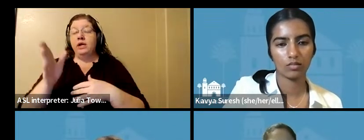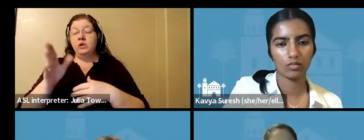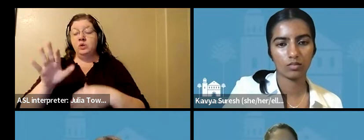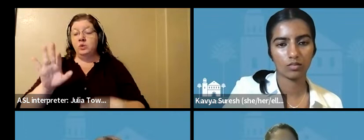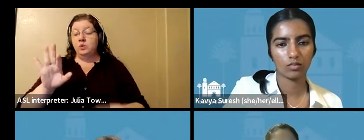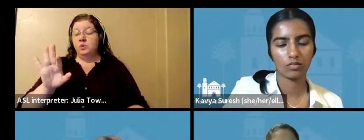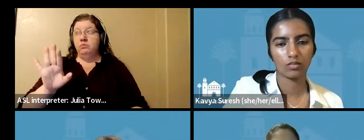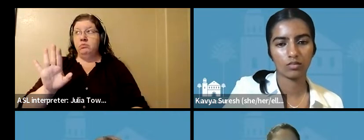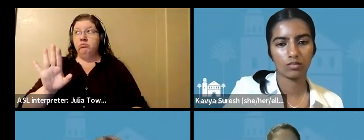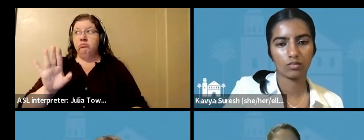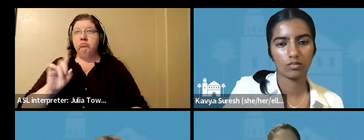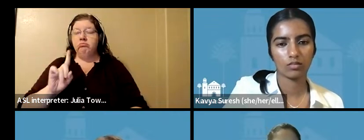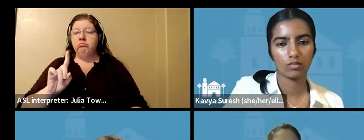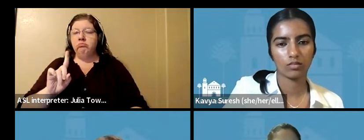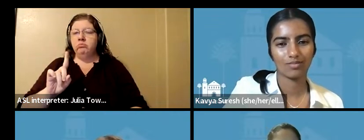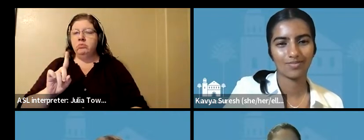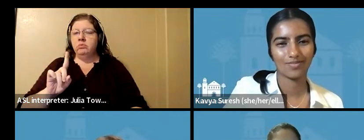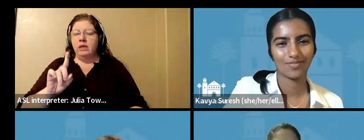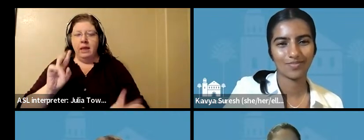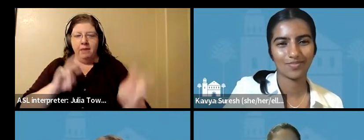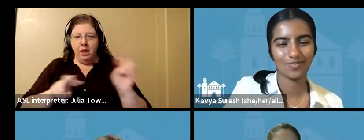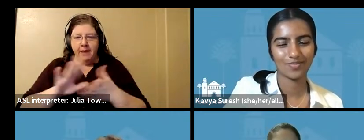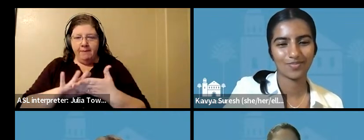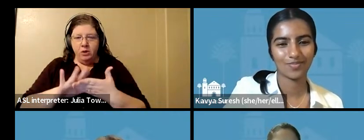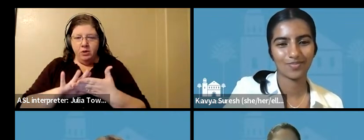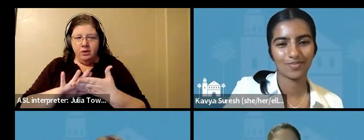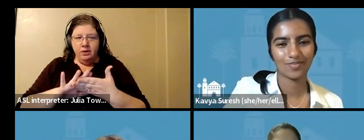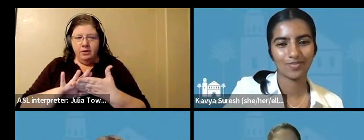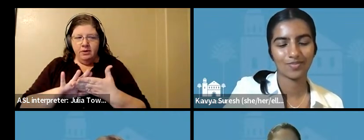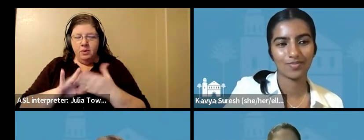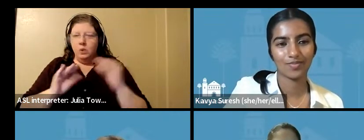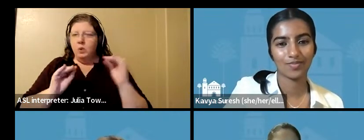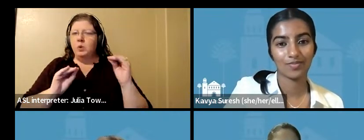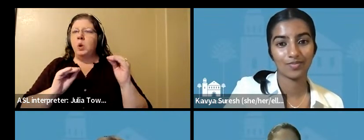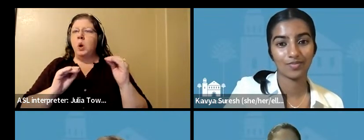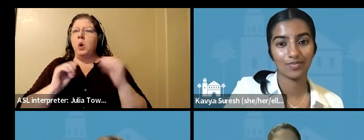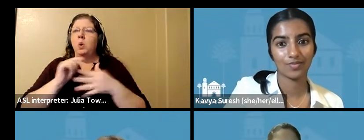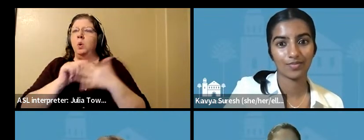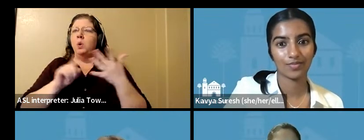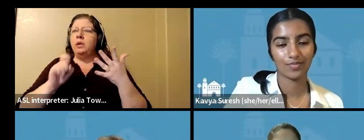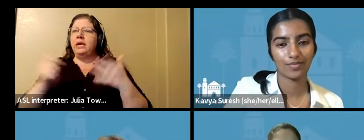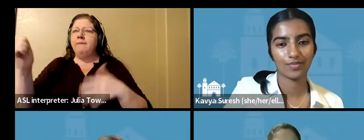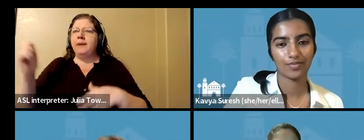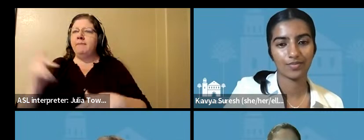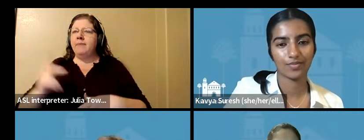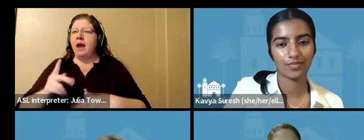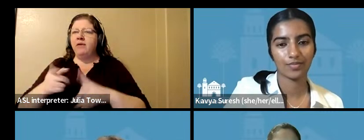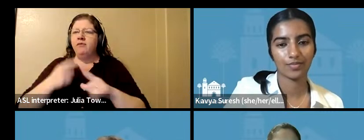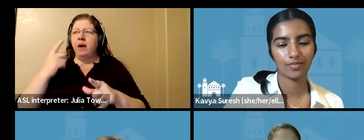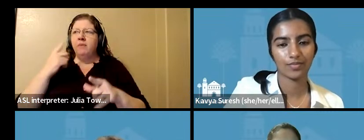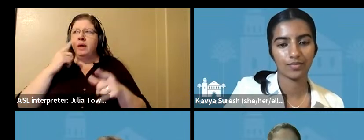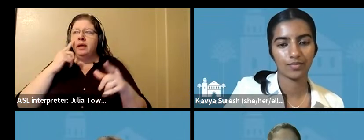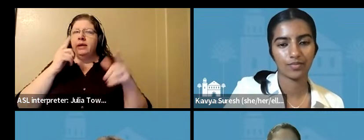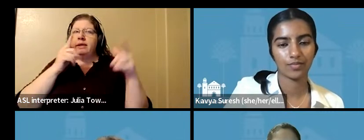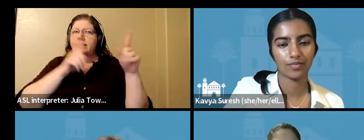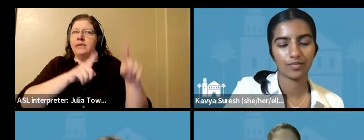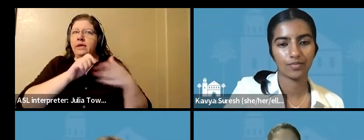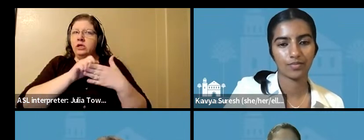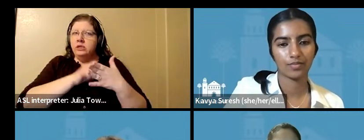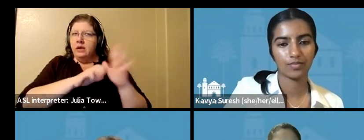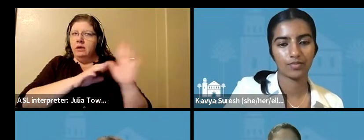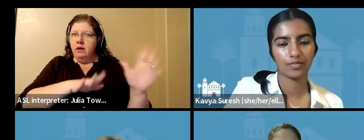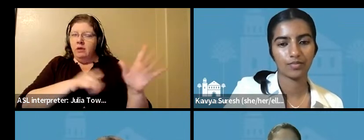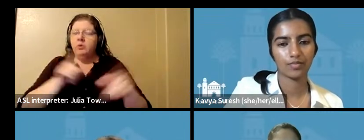excuse me, let's get my papers here. We didn't have any items that we needed to bring back from consent agenda. And you have a list